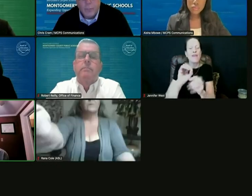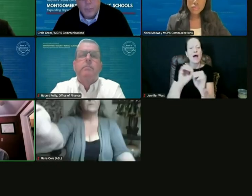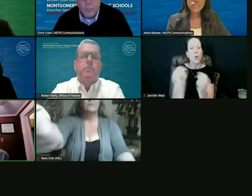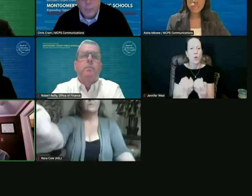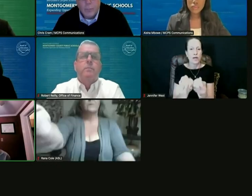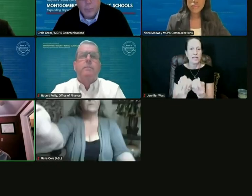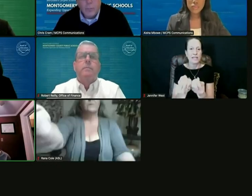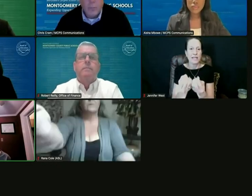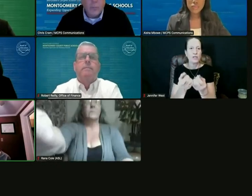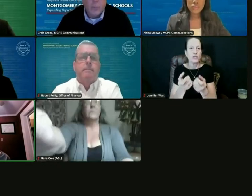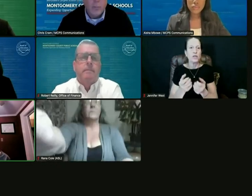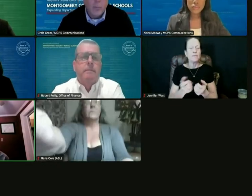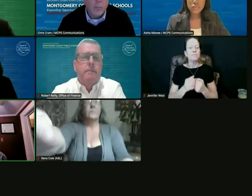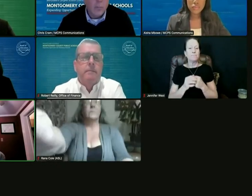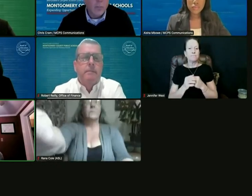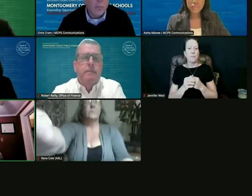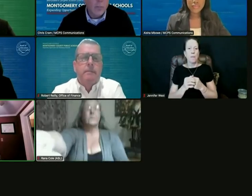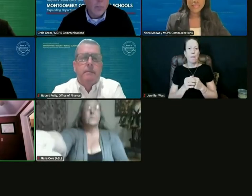here.